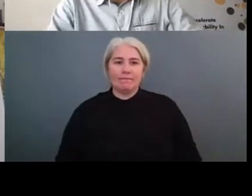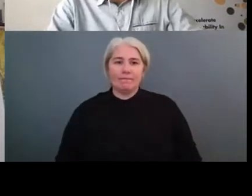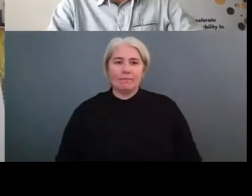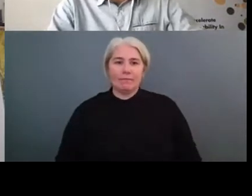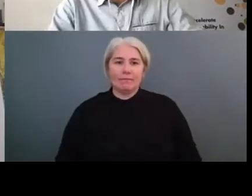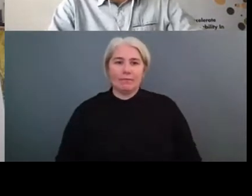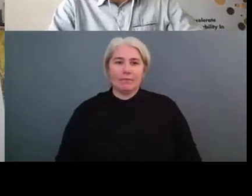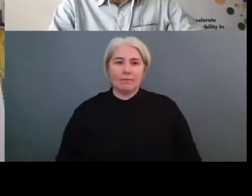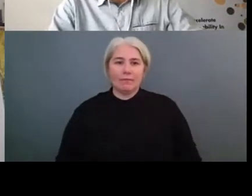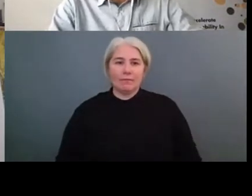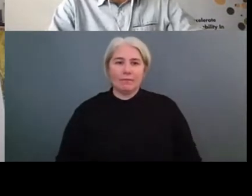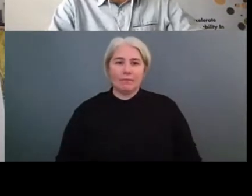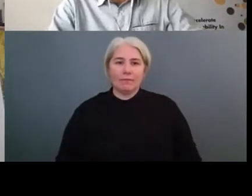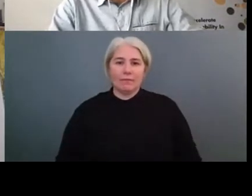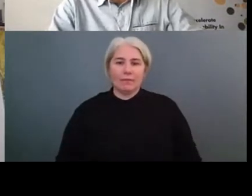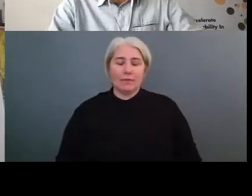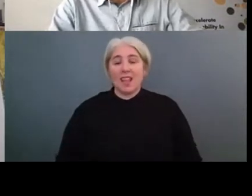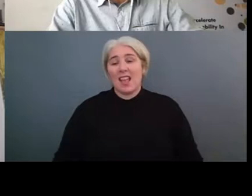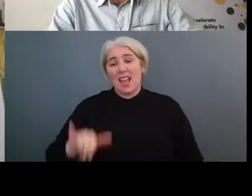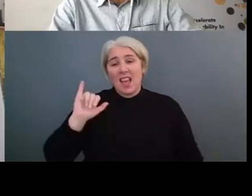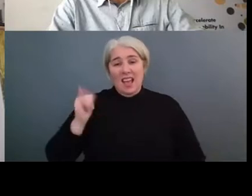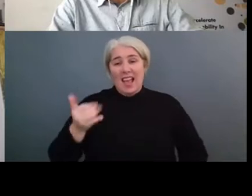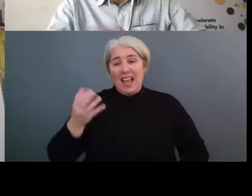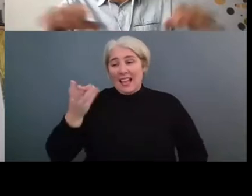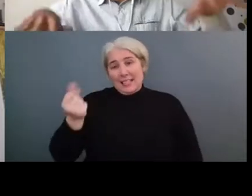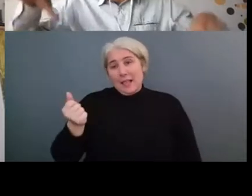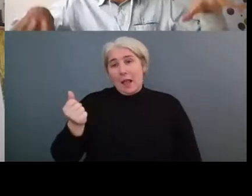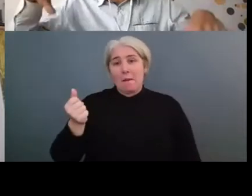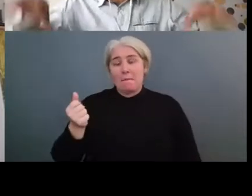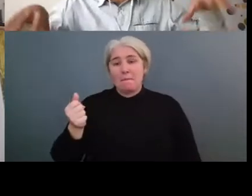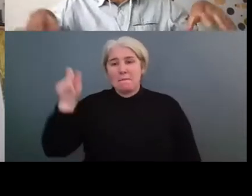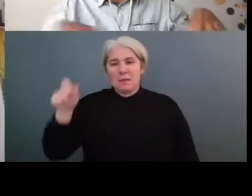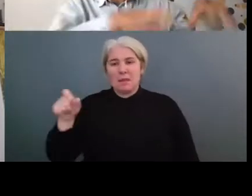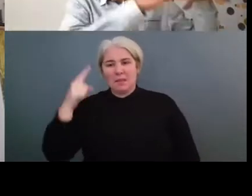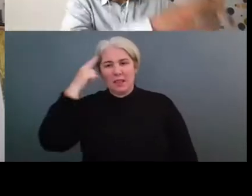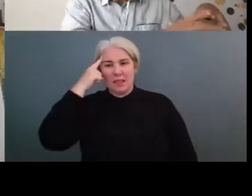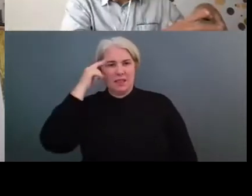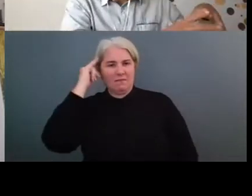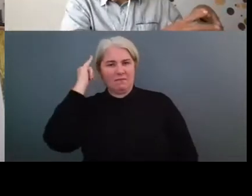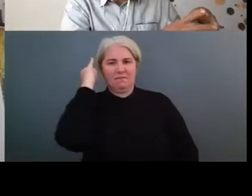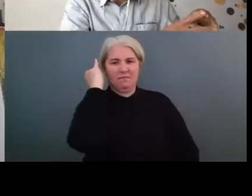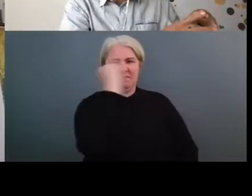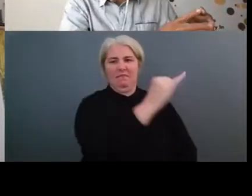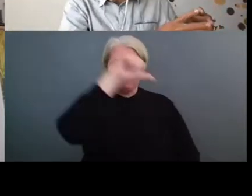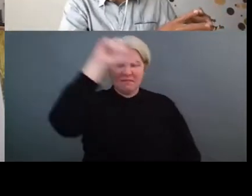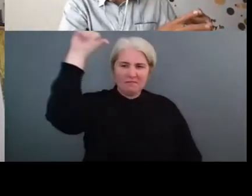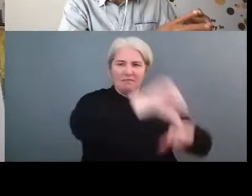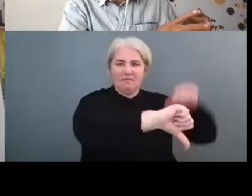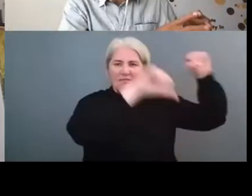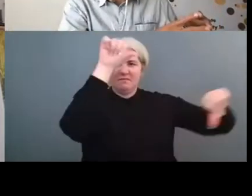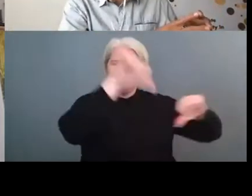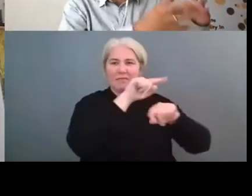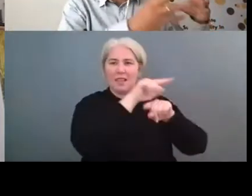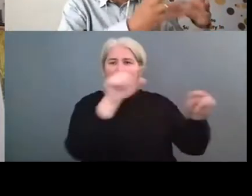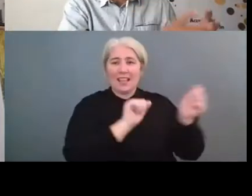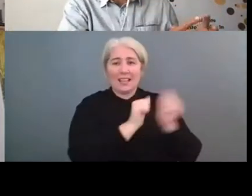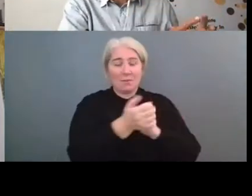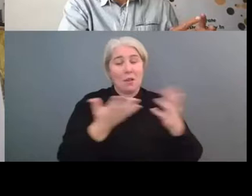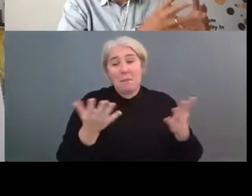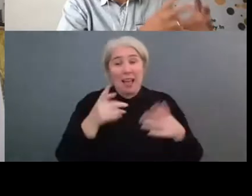we can slam sports for making certain choices, but I think it's important to recognize that you've got this political side,